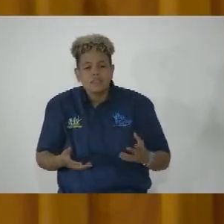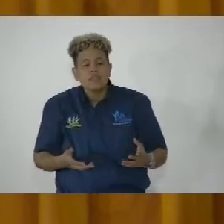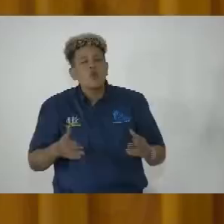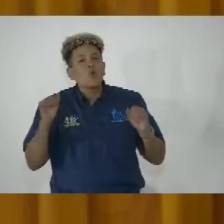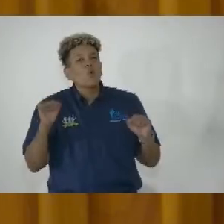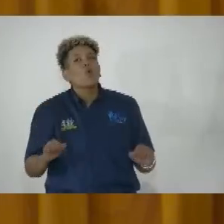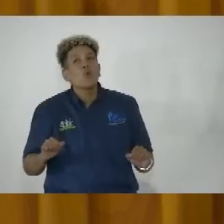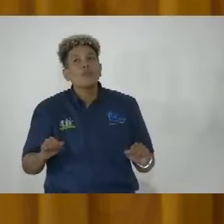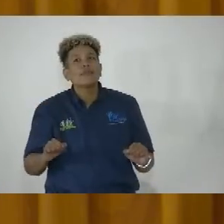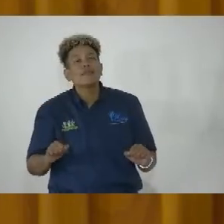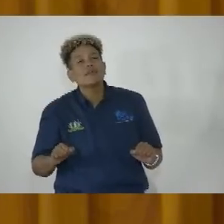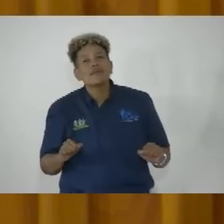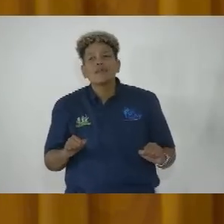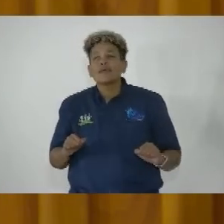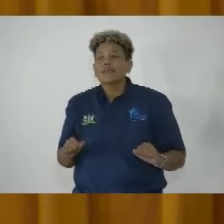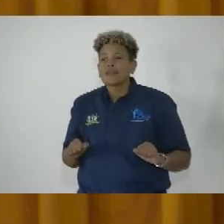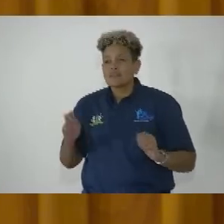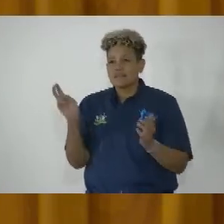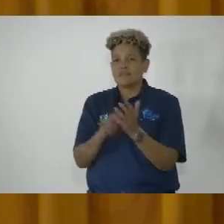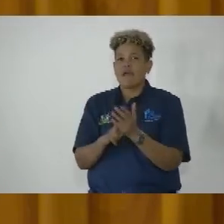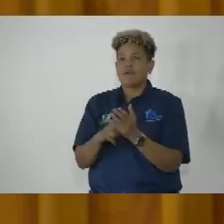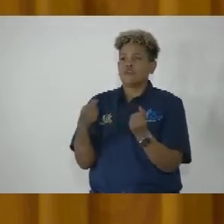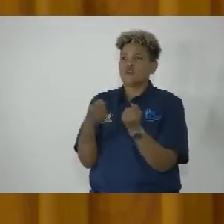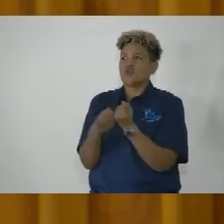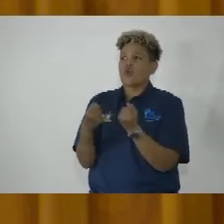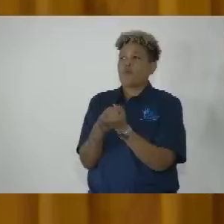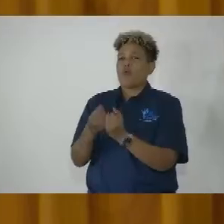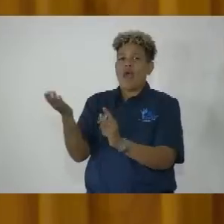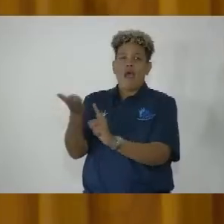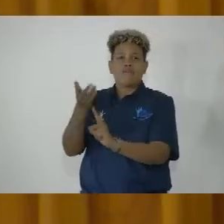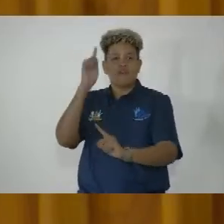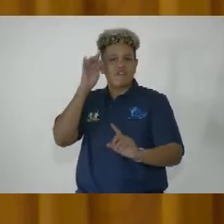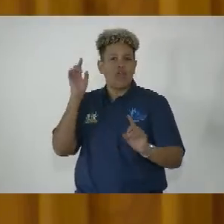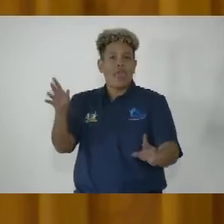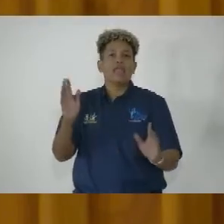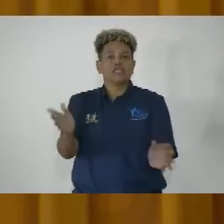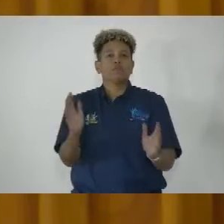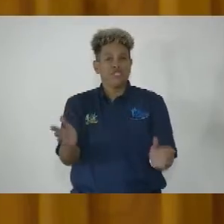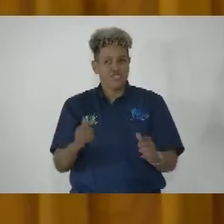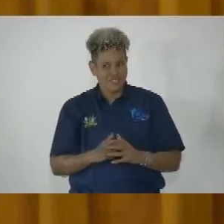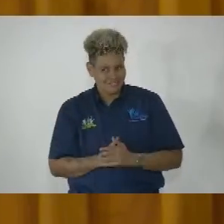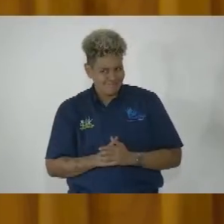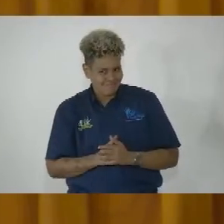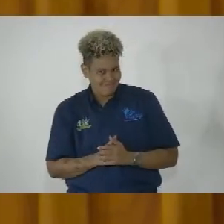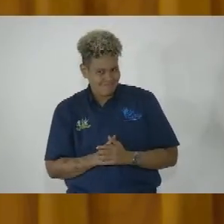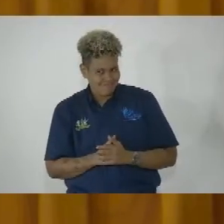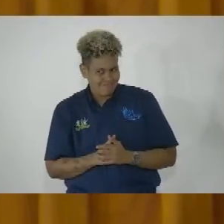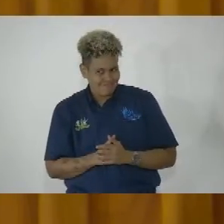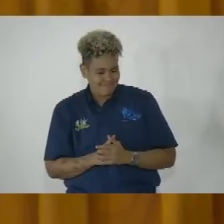could be advocating for the right to